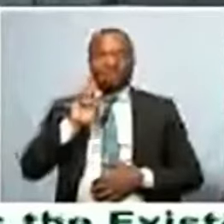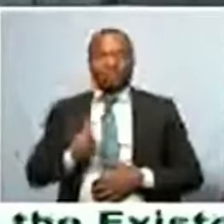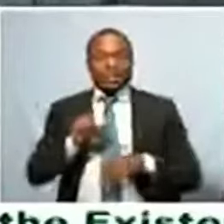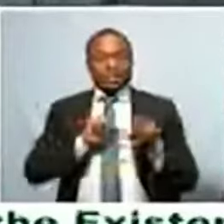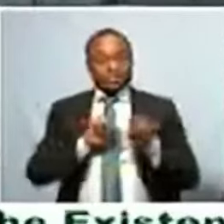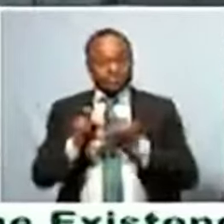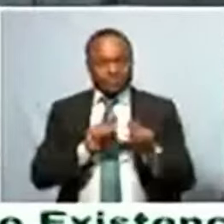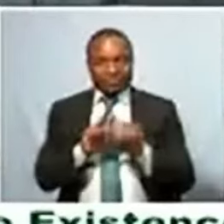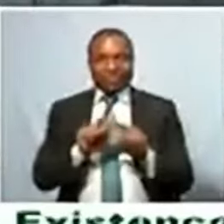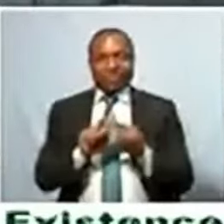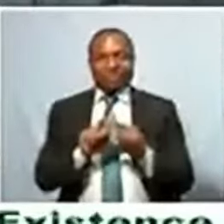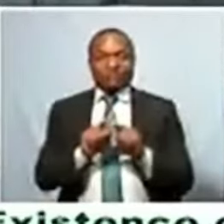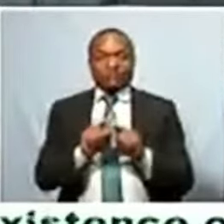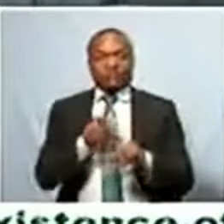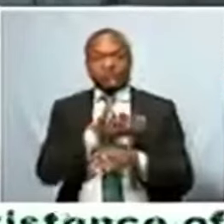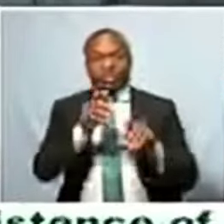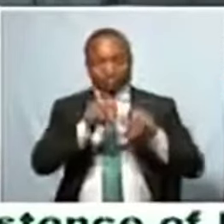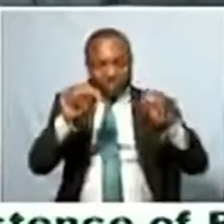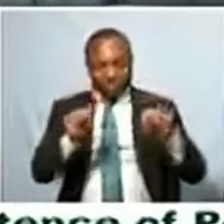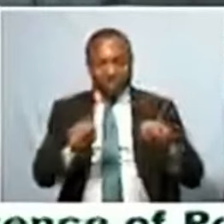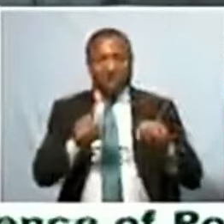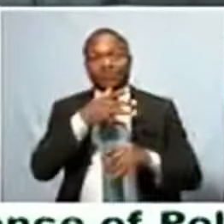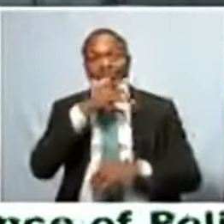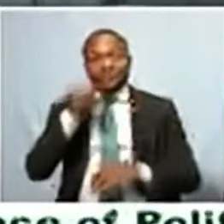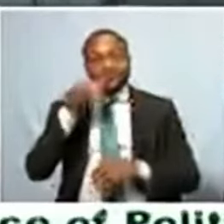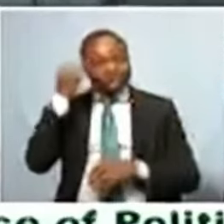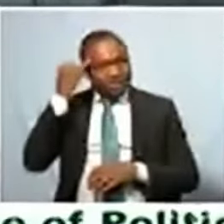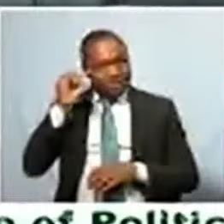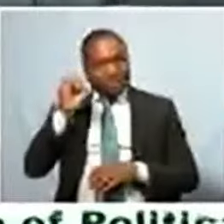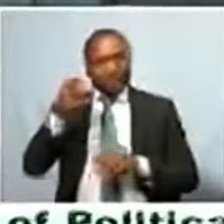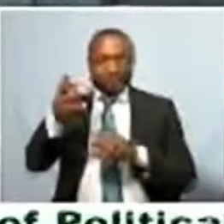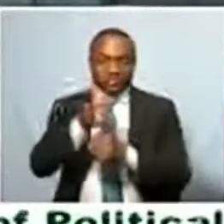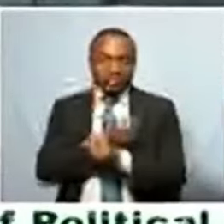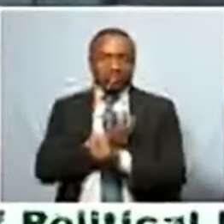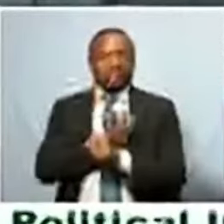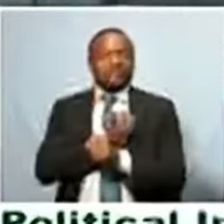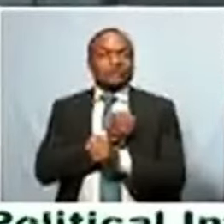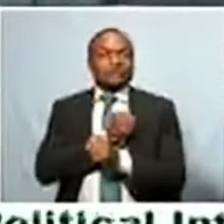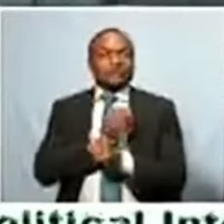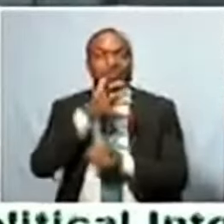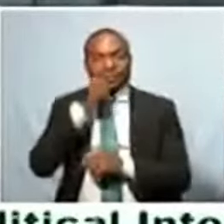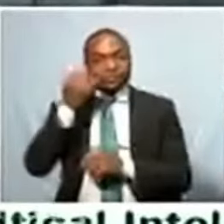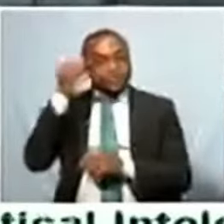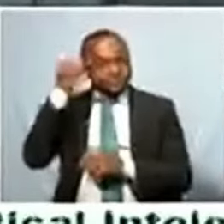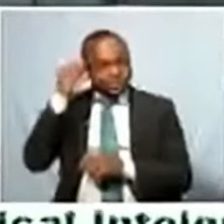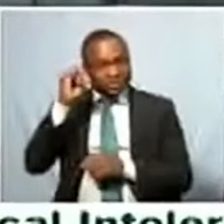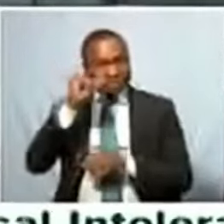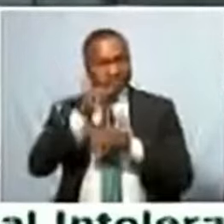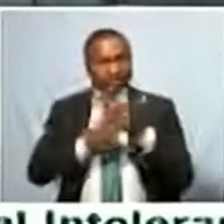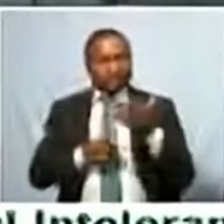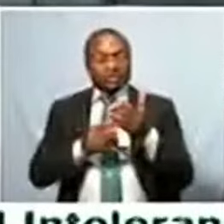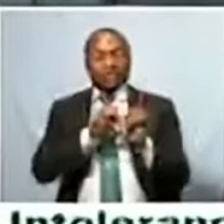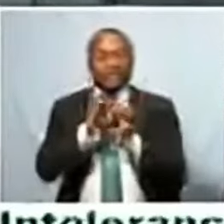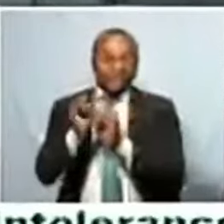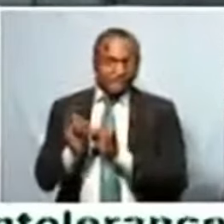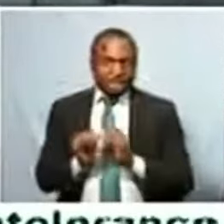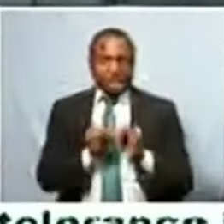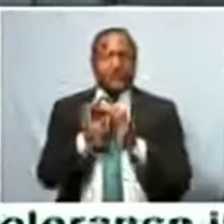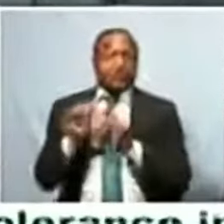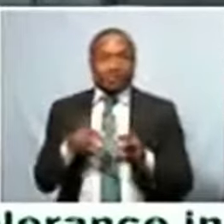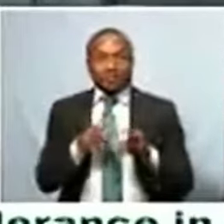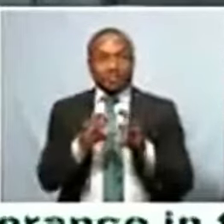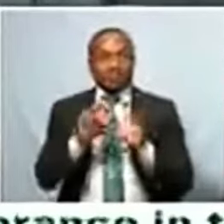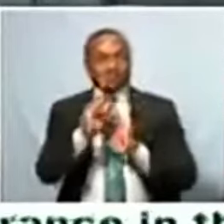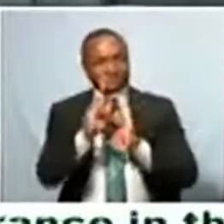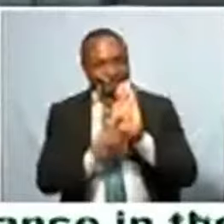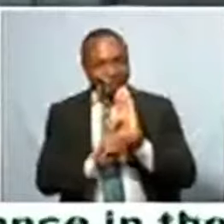compete across that table so that the best idea wins, and the best idea is what is implemented in form of